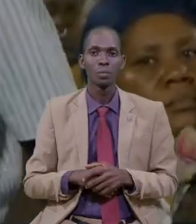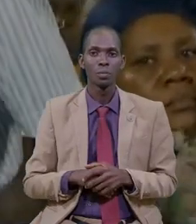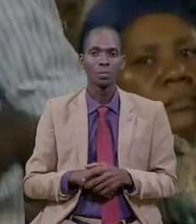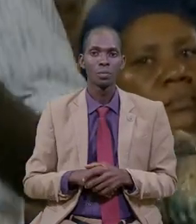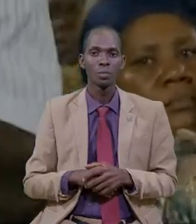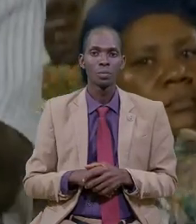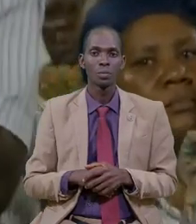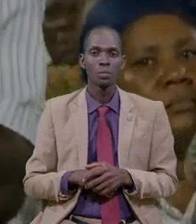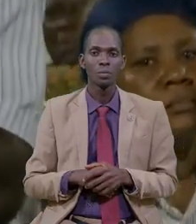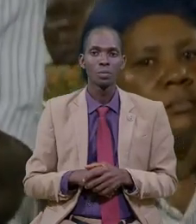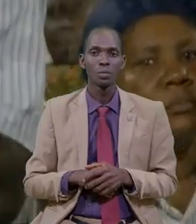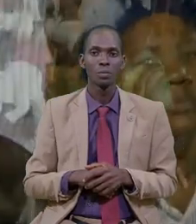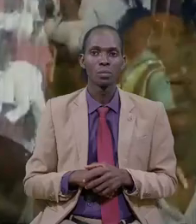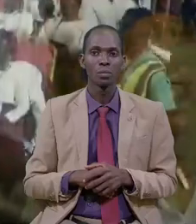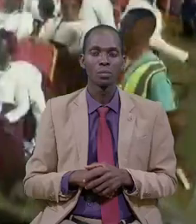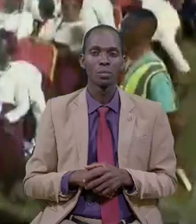234-91-54-44-92-63.